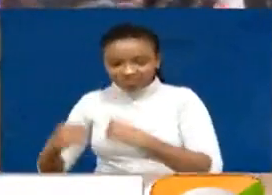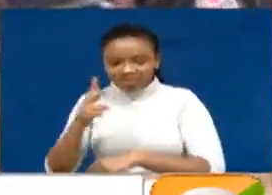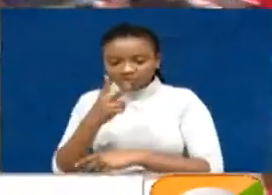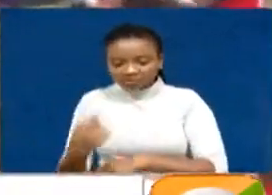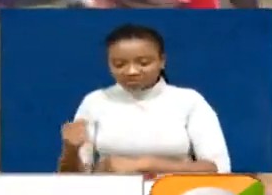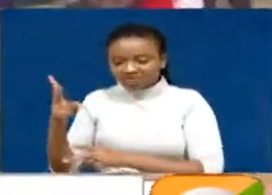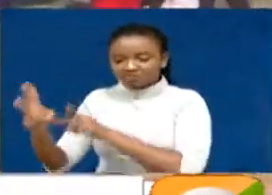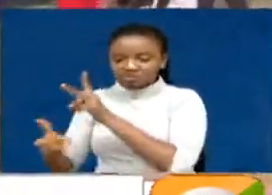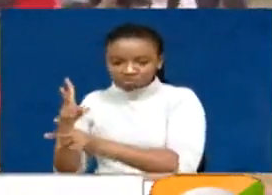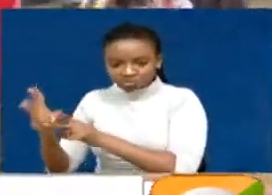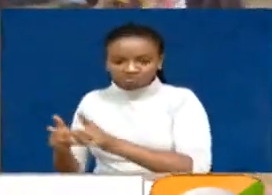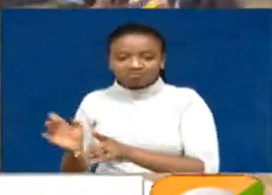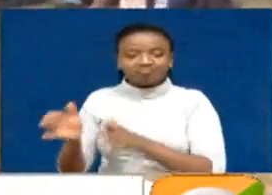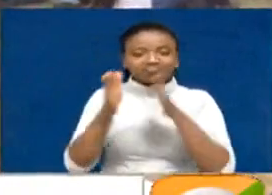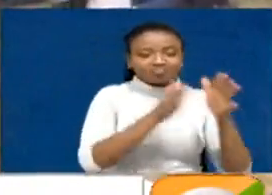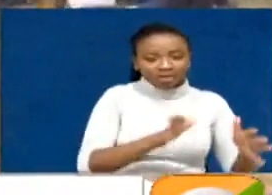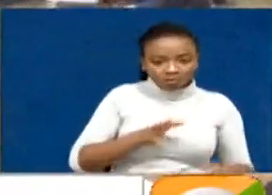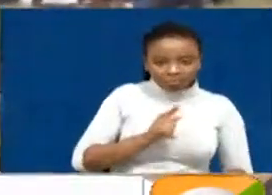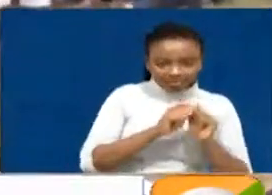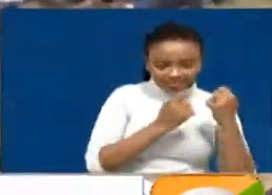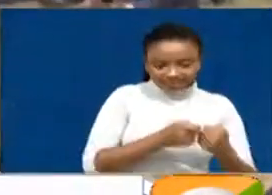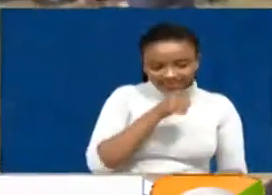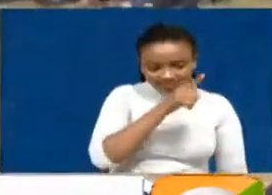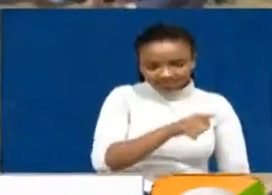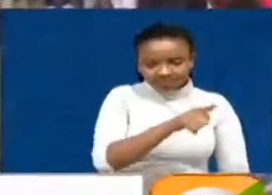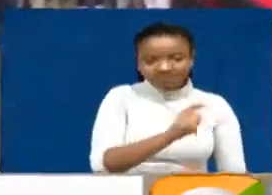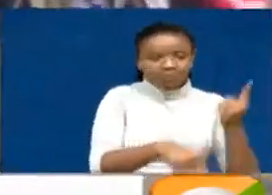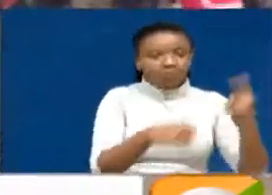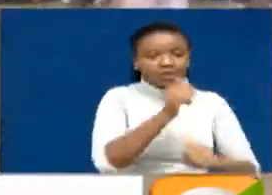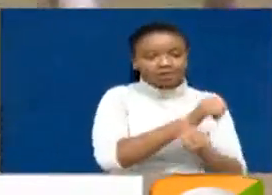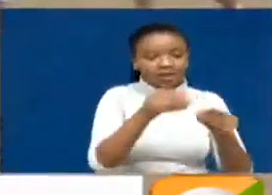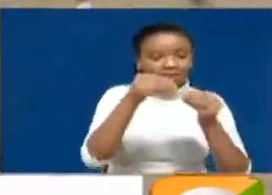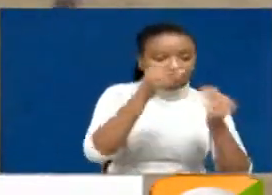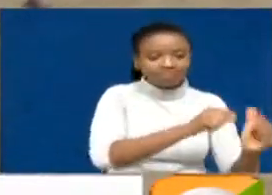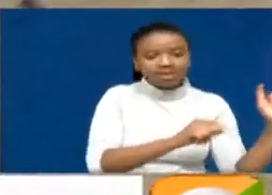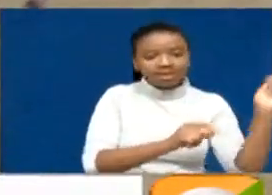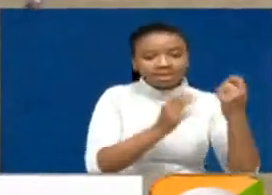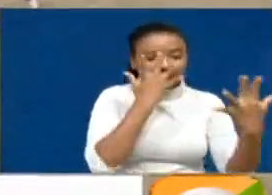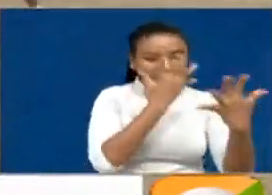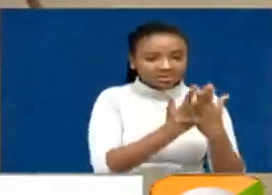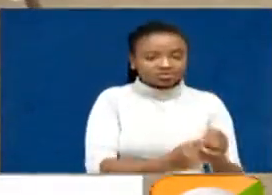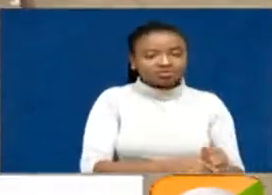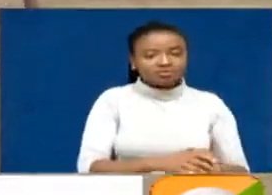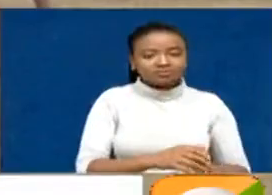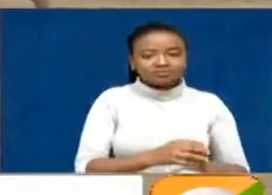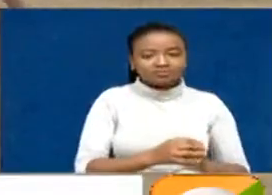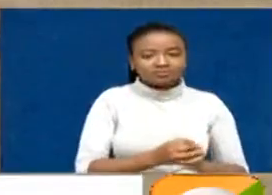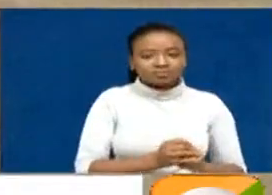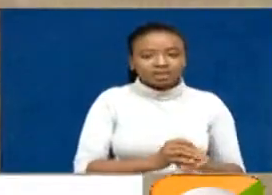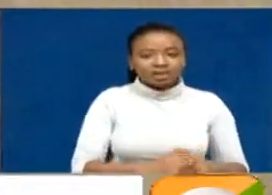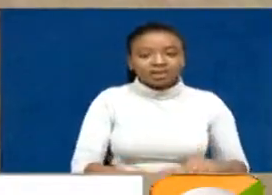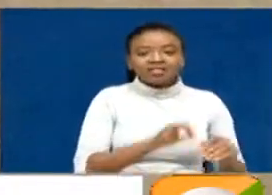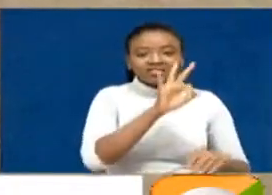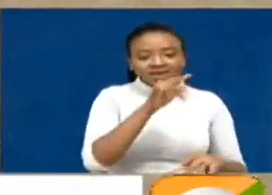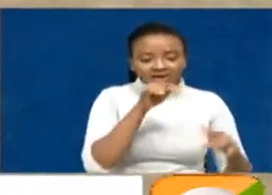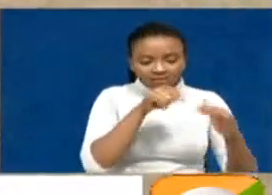25-22. In the women's competition, Pipeline showed their mettle, beating favorites Kenya Prisons by 3-2. The school's